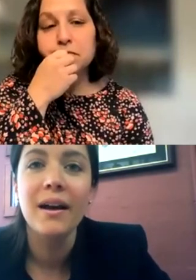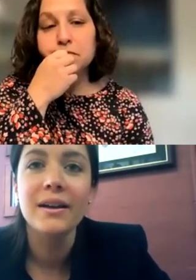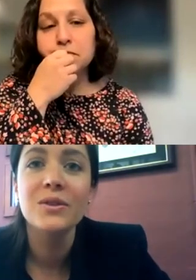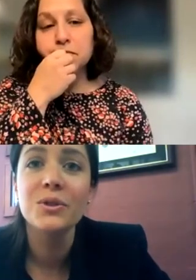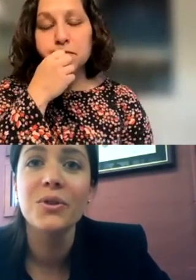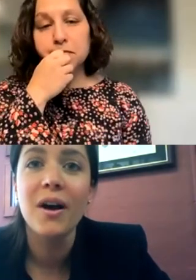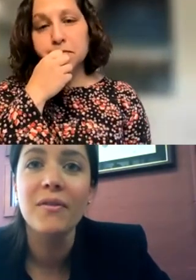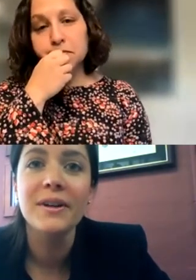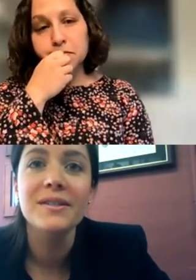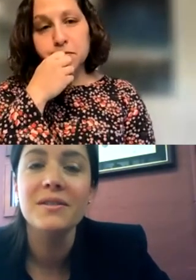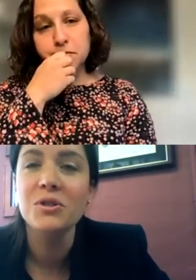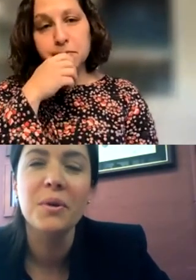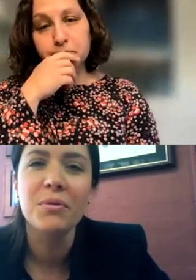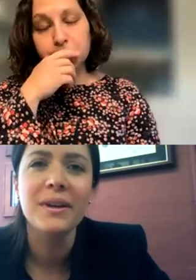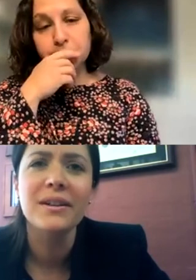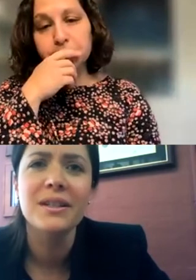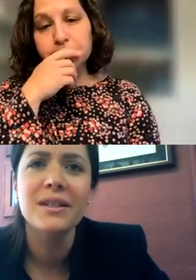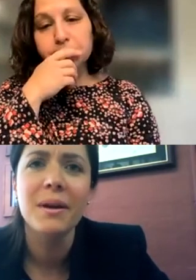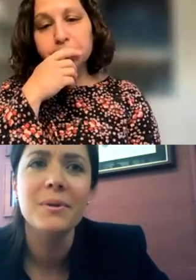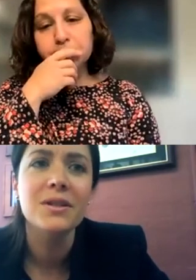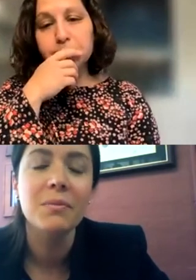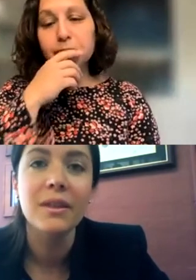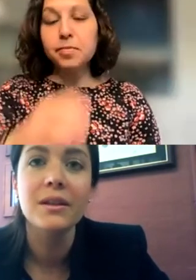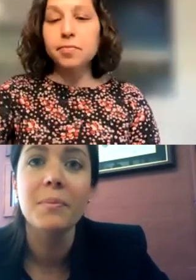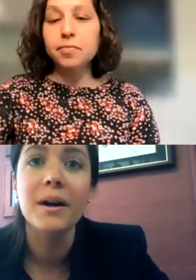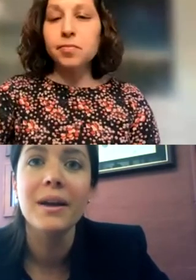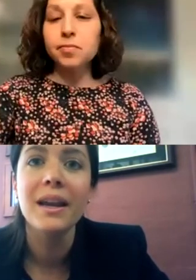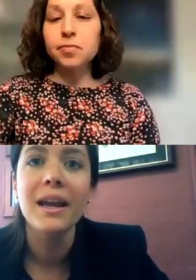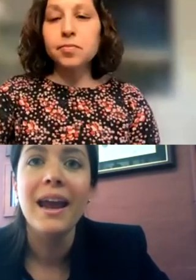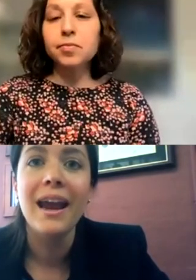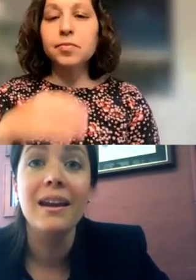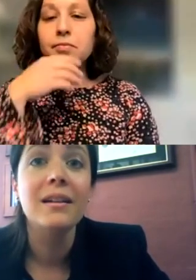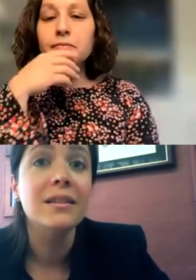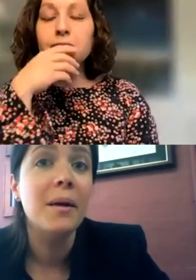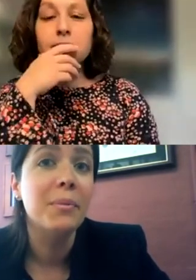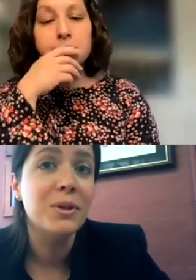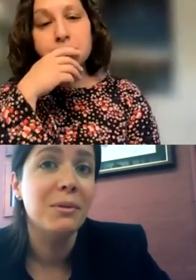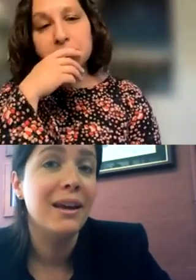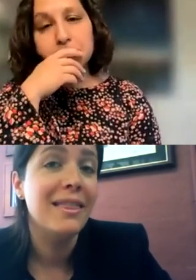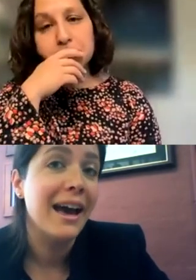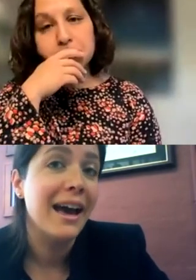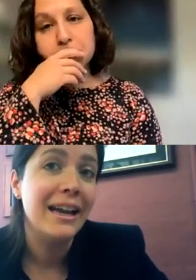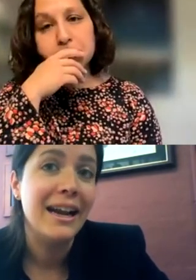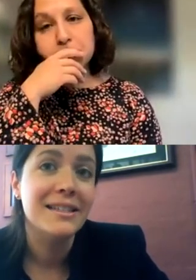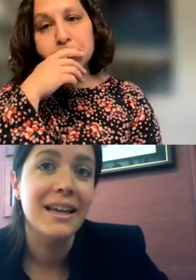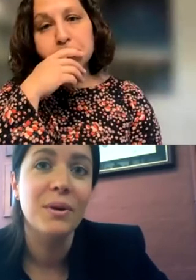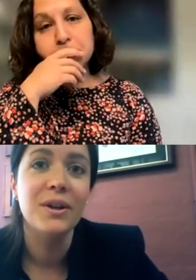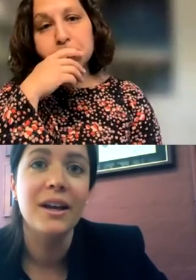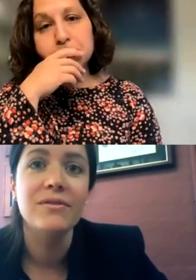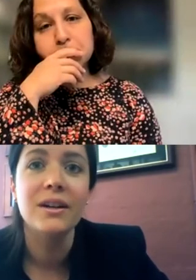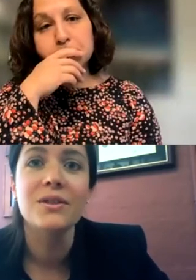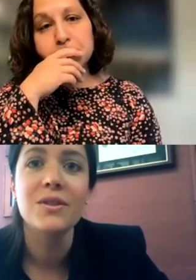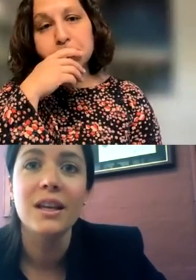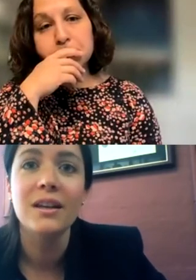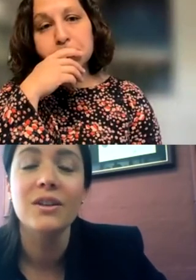a surgical conference 2 or 3 years into my position within the department, and an alum approaching me at that and asking if we could